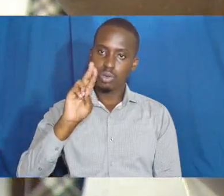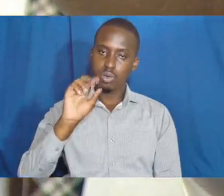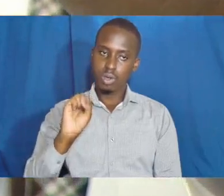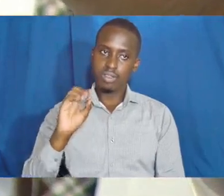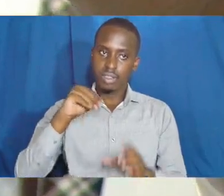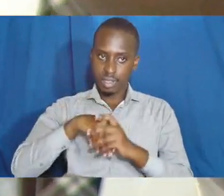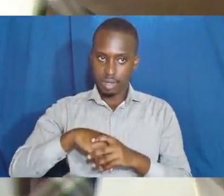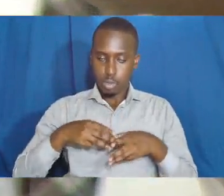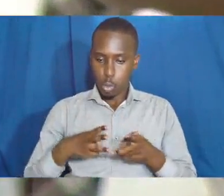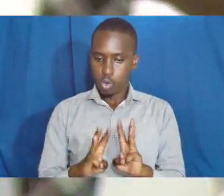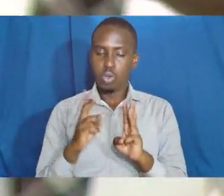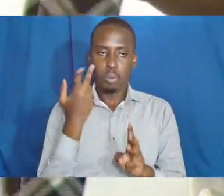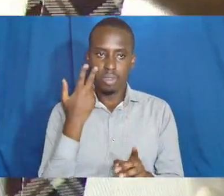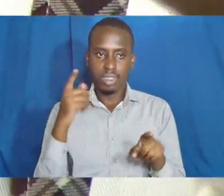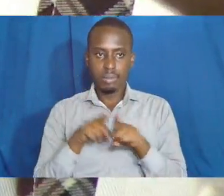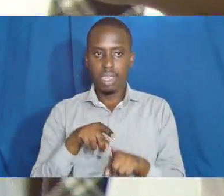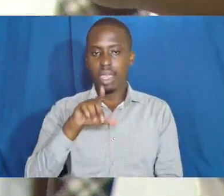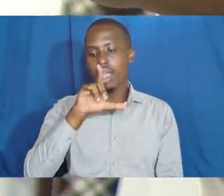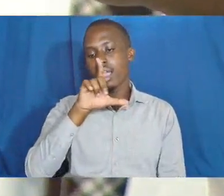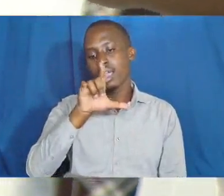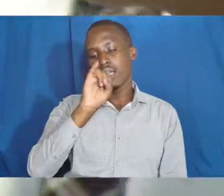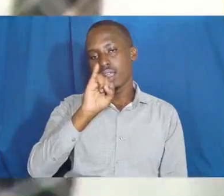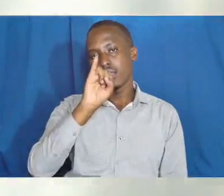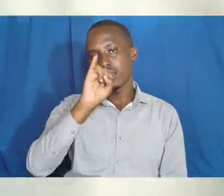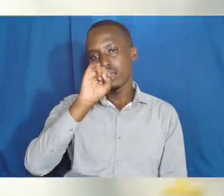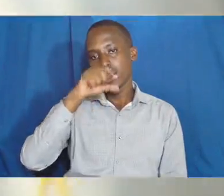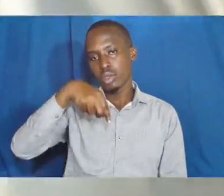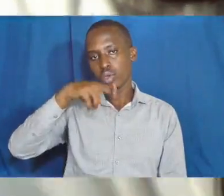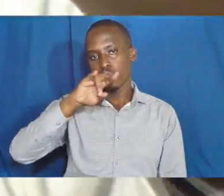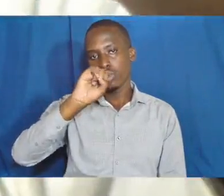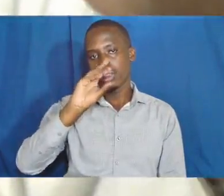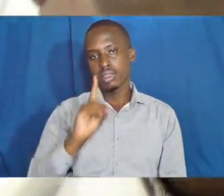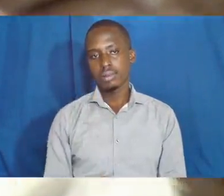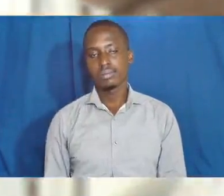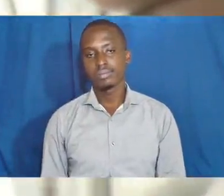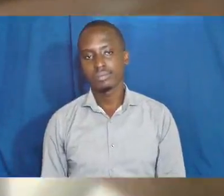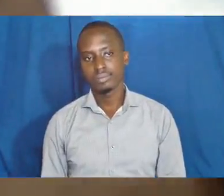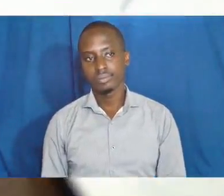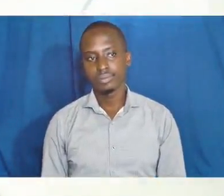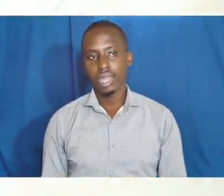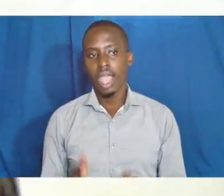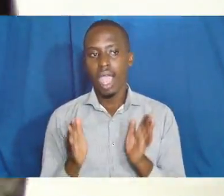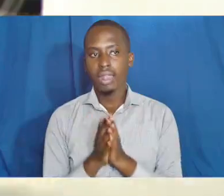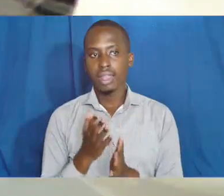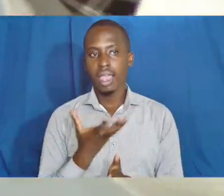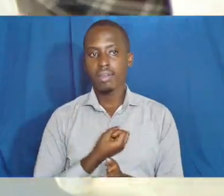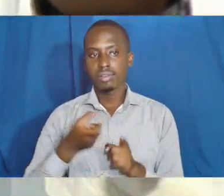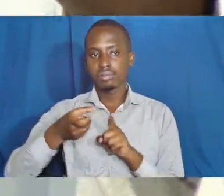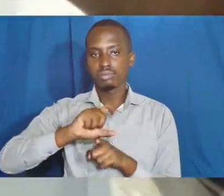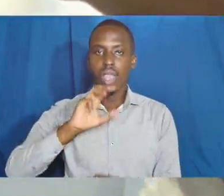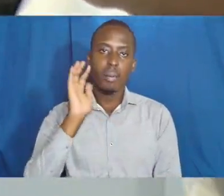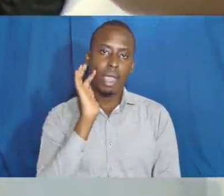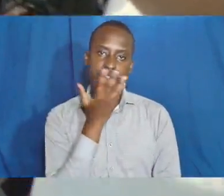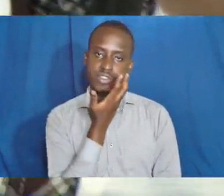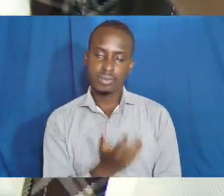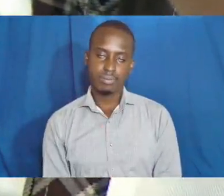form. So this is paraffin liquid. And then I will have to add water.